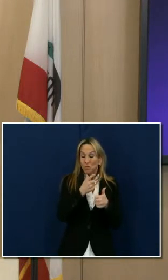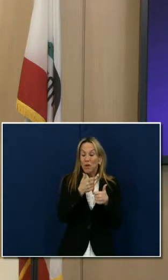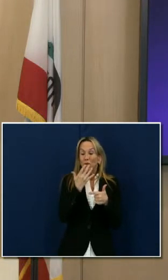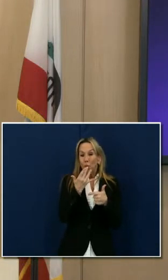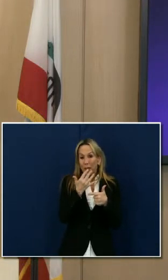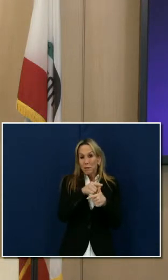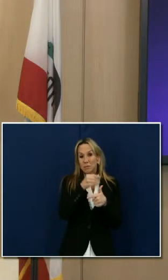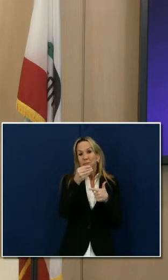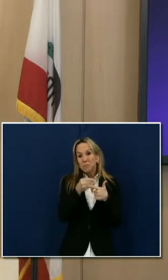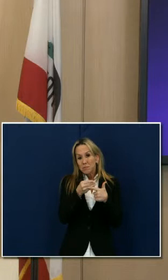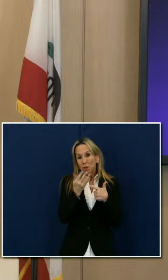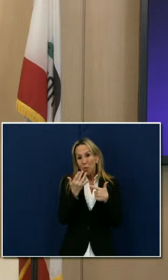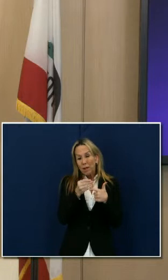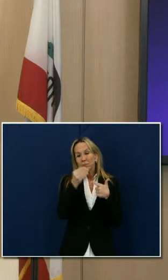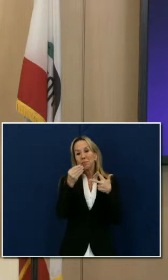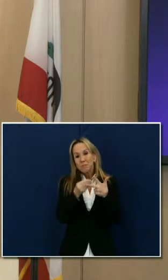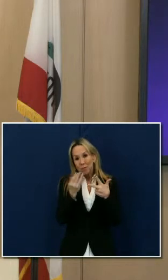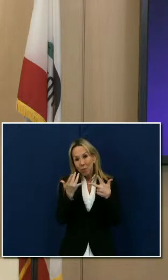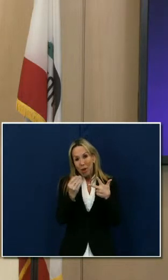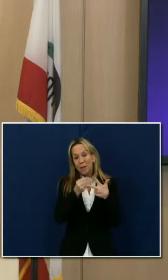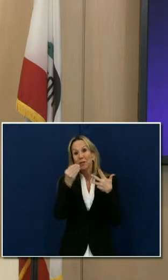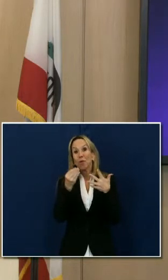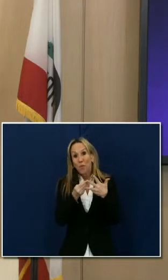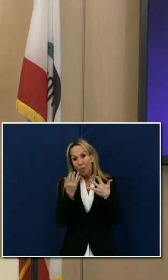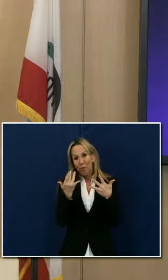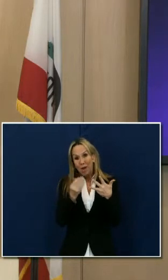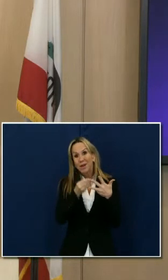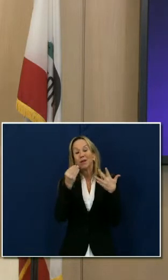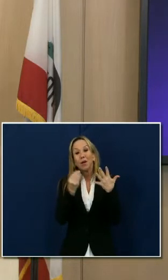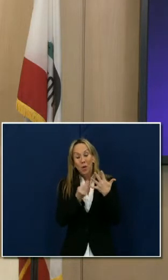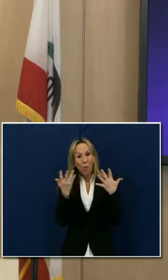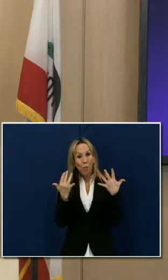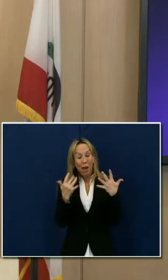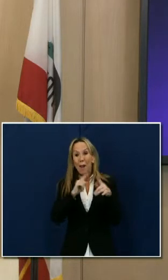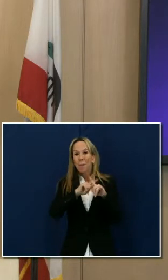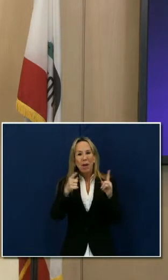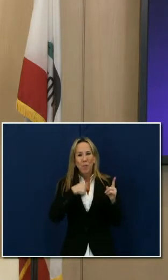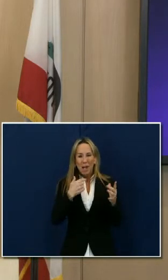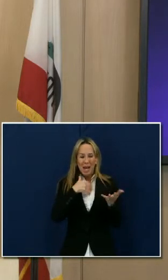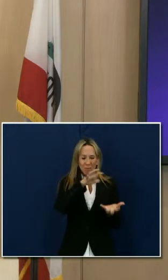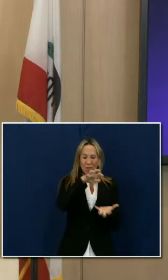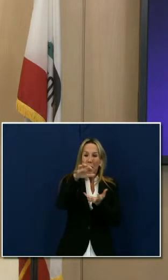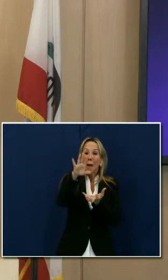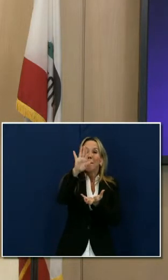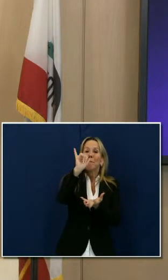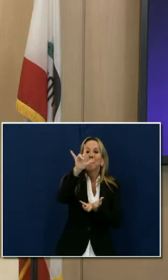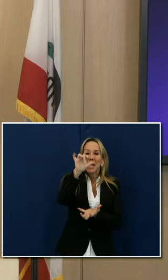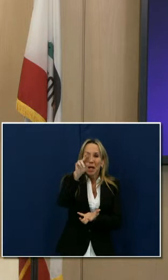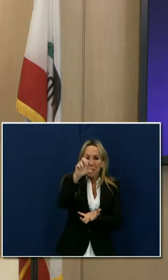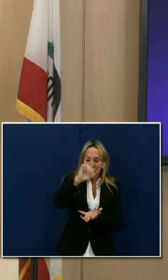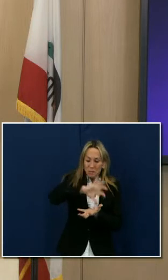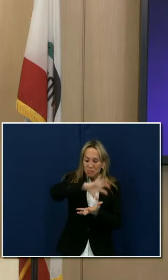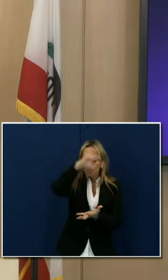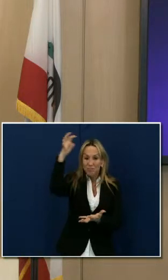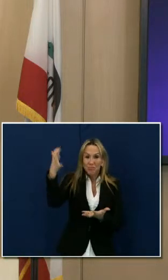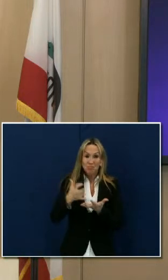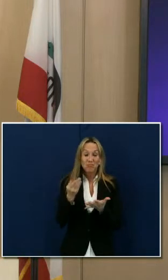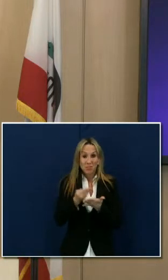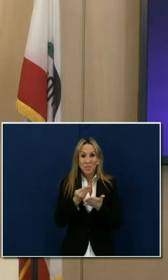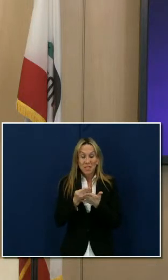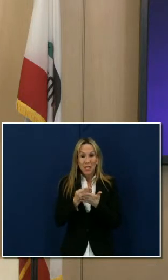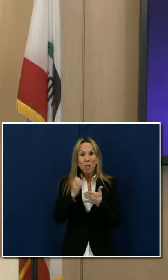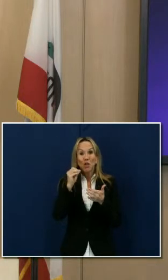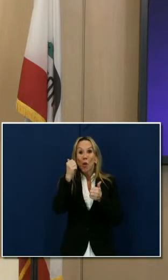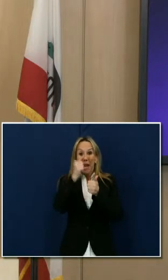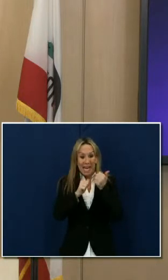you do something else. But because of the availability of billions of dollars that were injected in to get this done quicker, each of those steps could be done